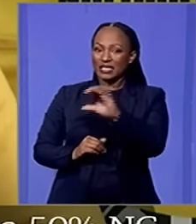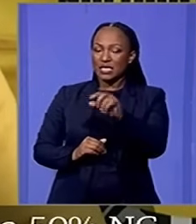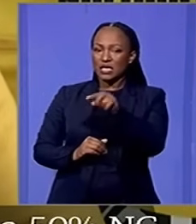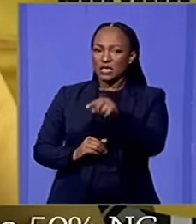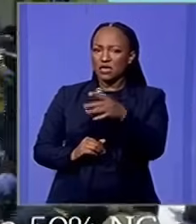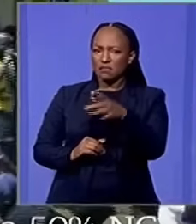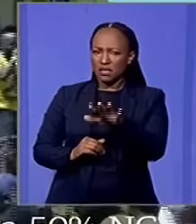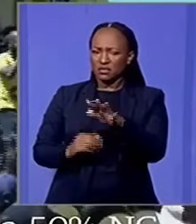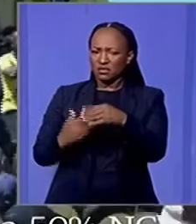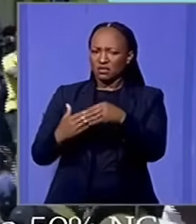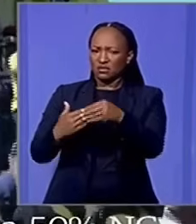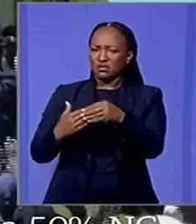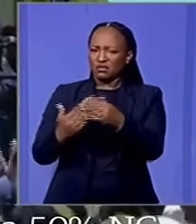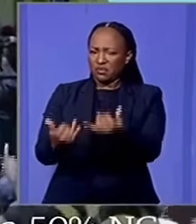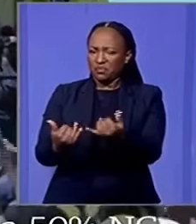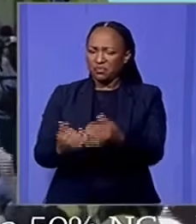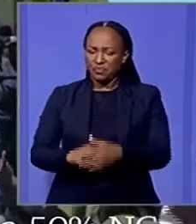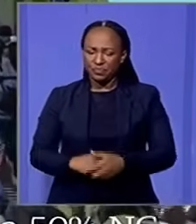constitute government.